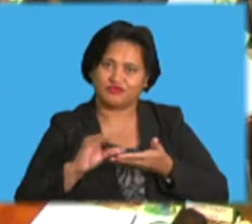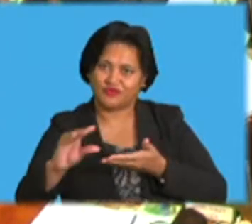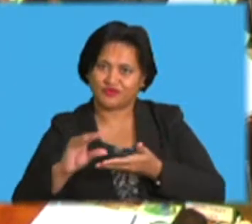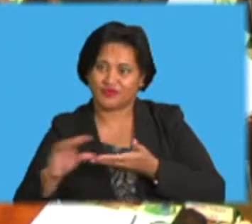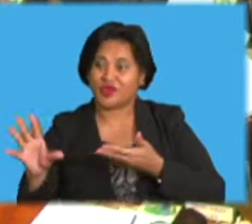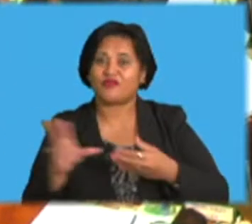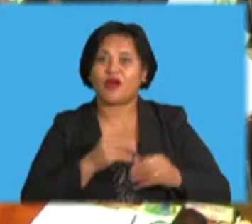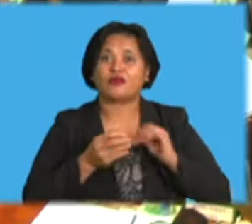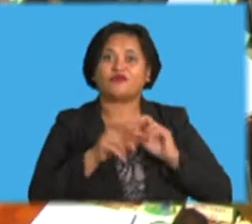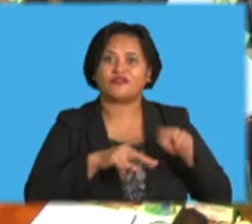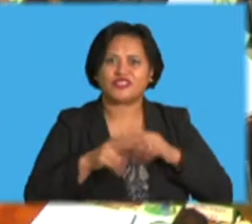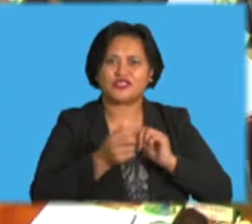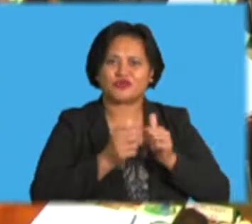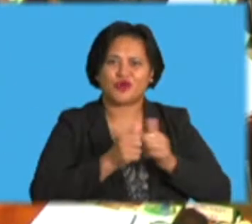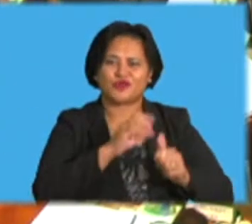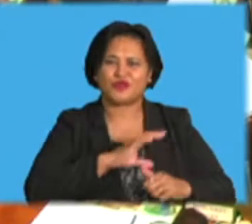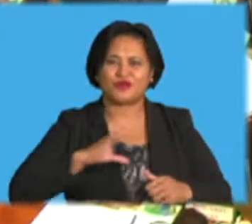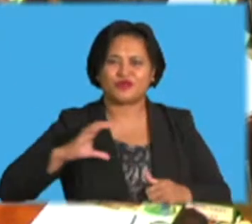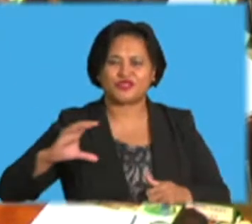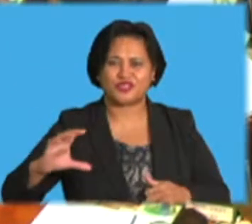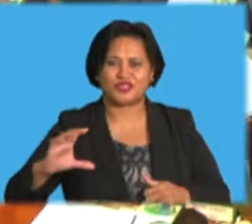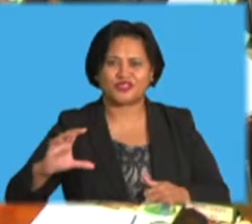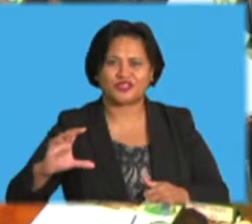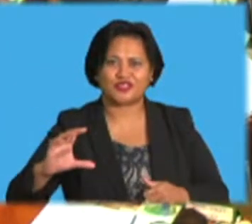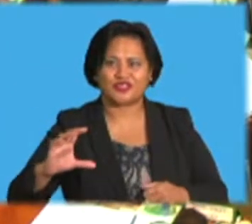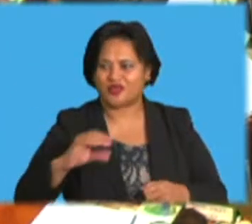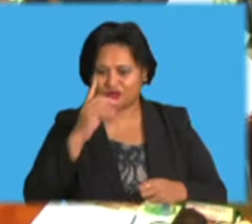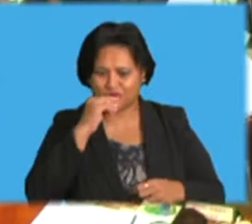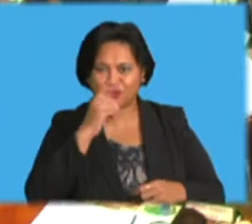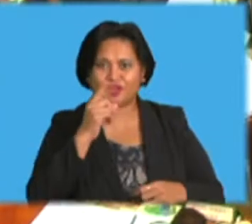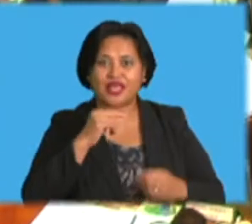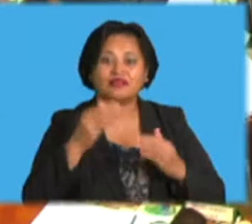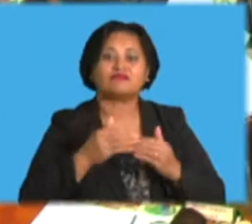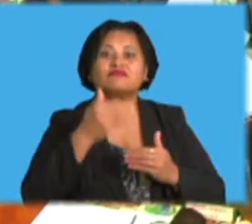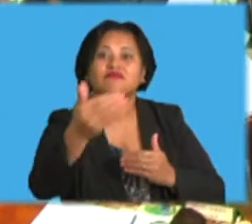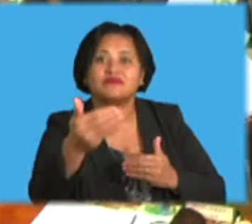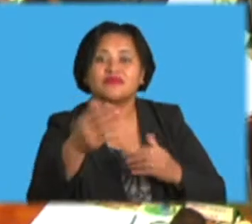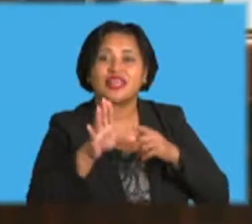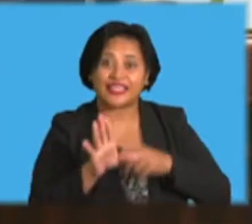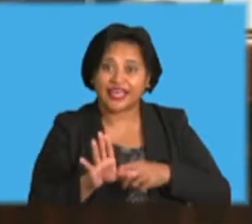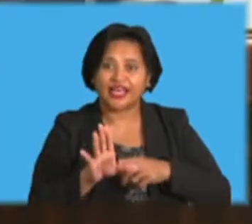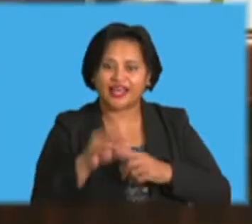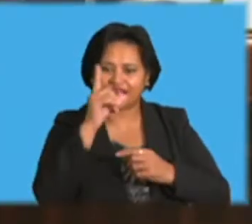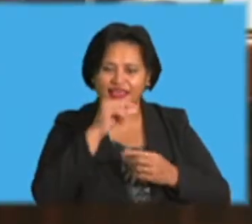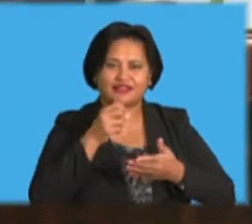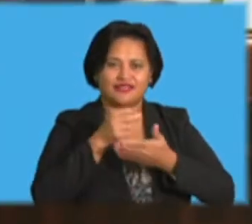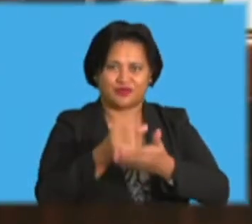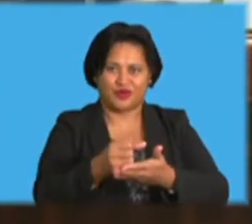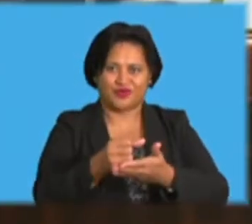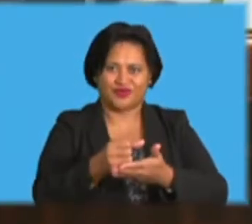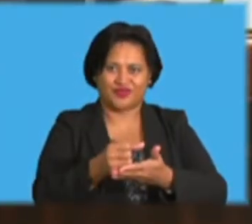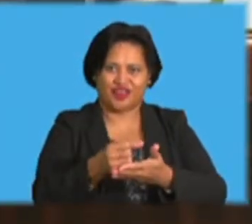Financial Sports Commission so that it can go into the financial year, for the next financial year. The Commission has